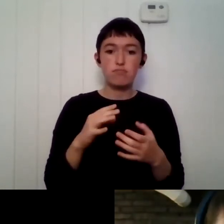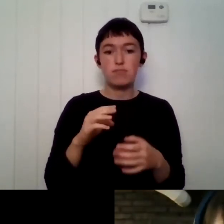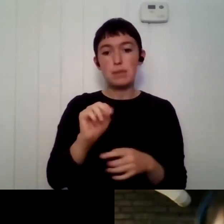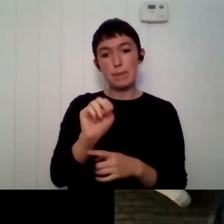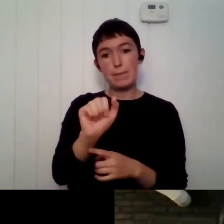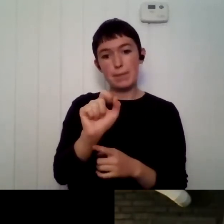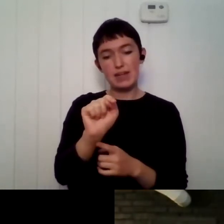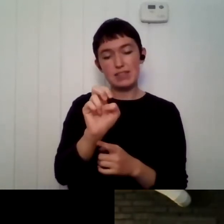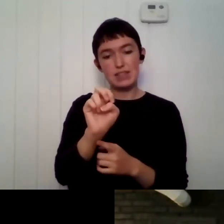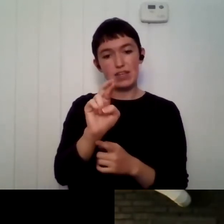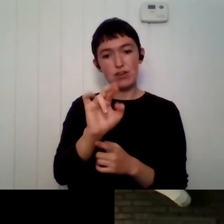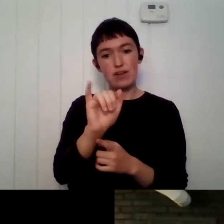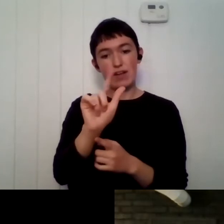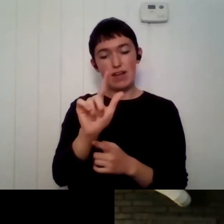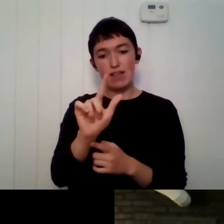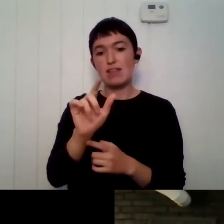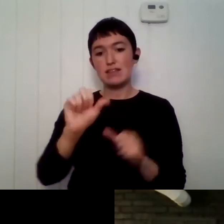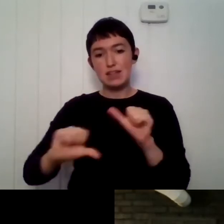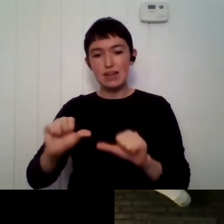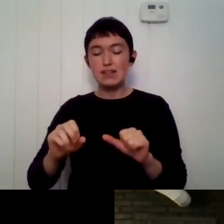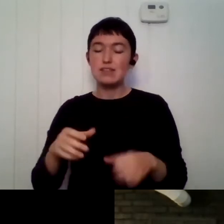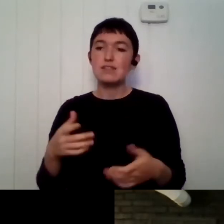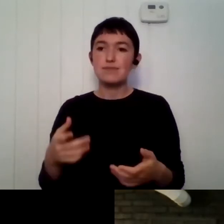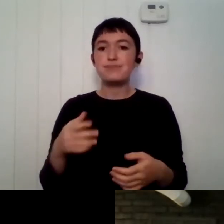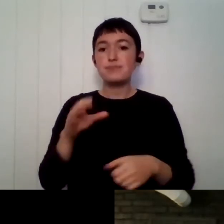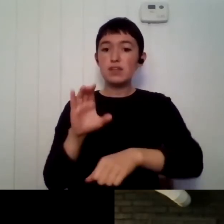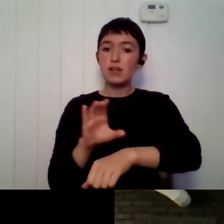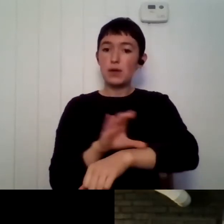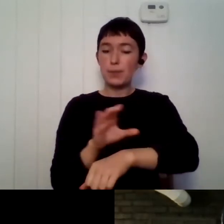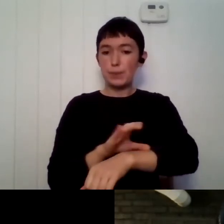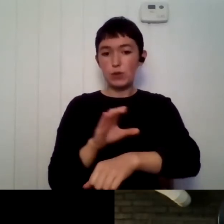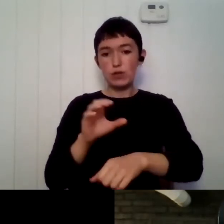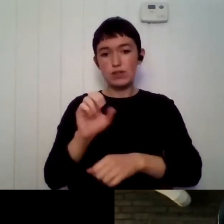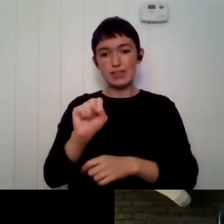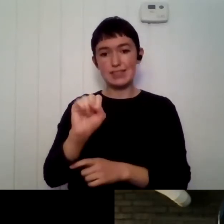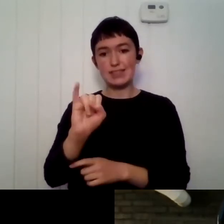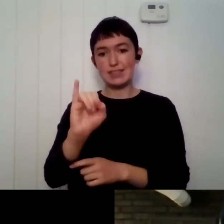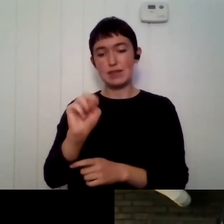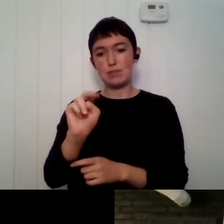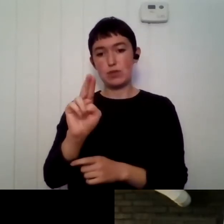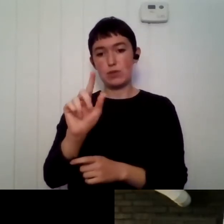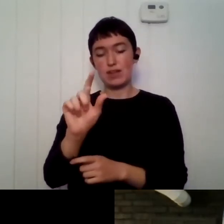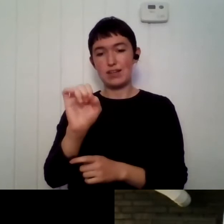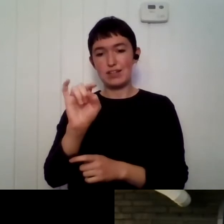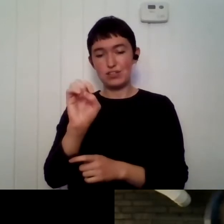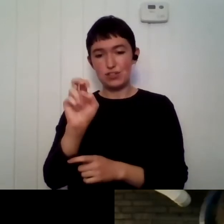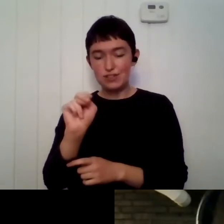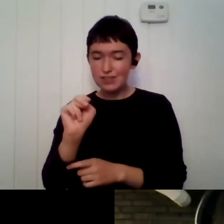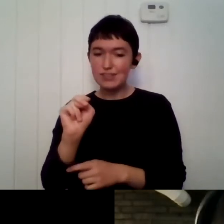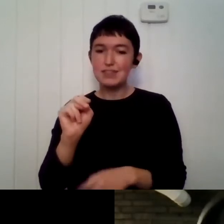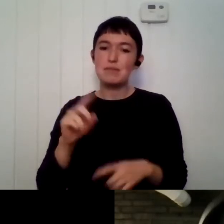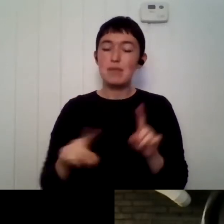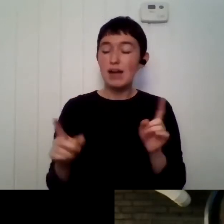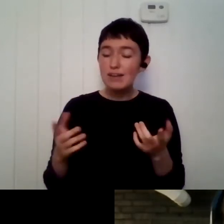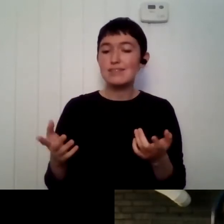science, because I was doing computer simulations of nanoporous materials. But if you ask me, as a